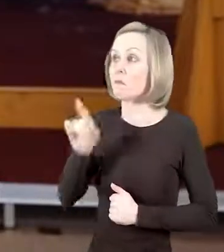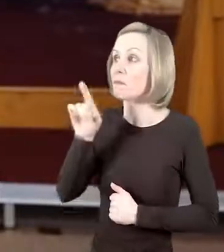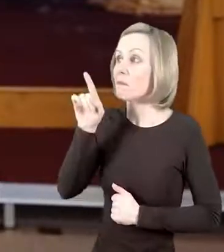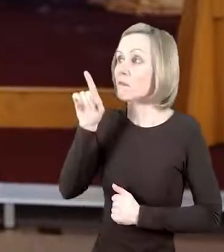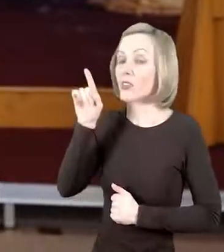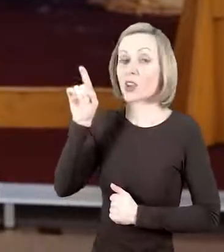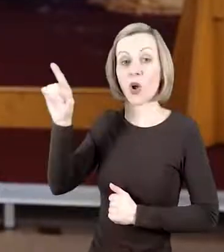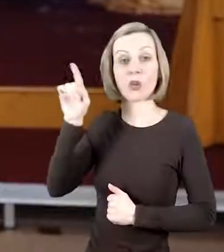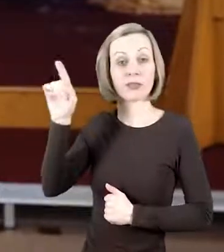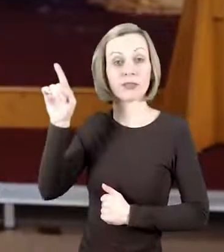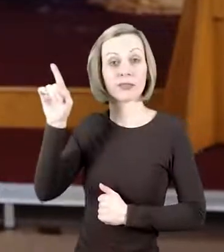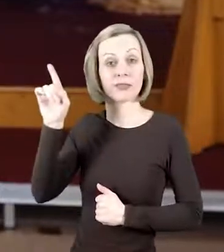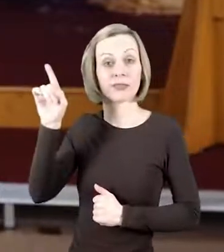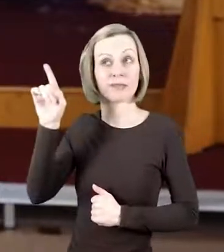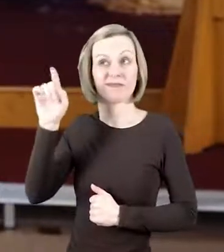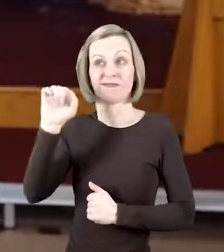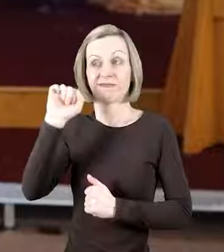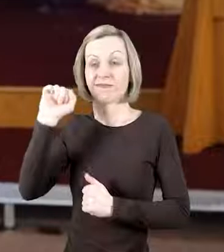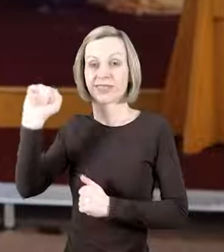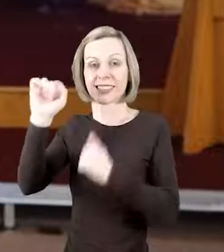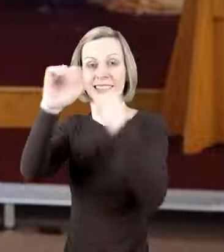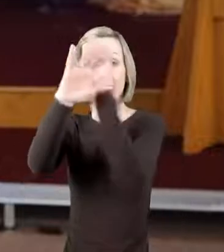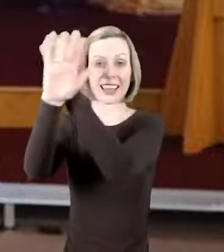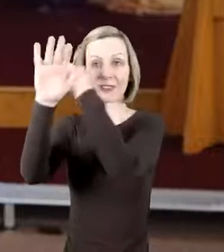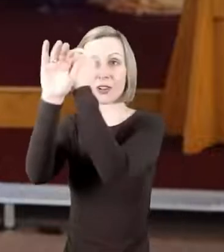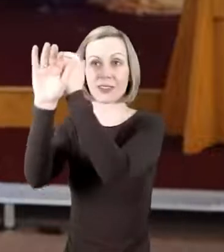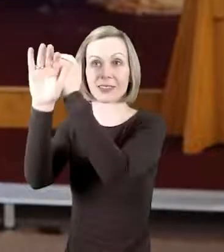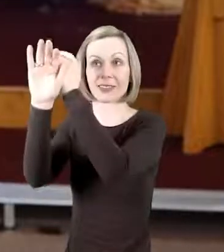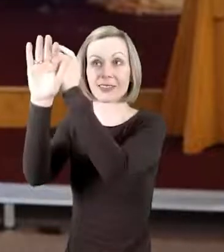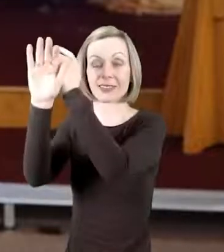God sent his angels from glory